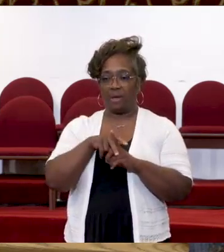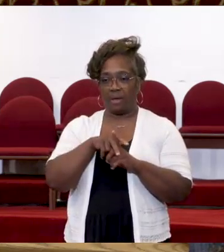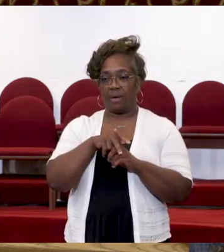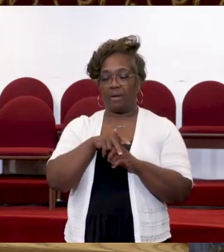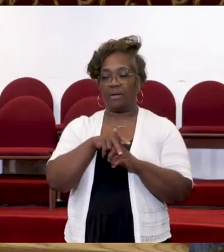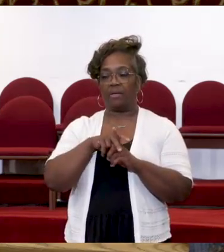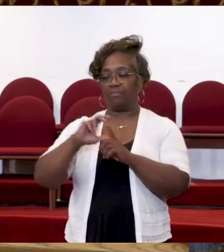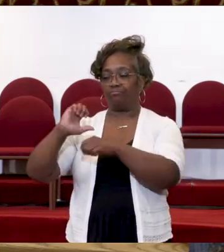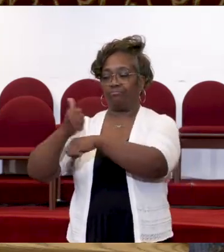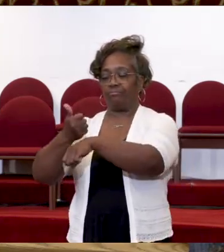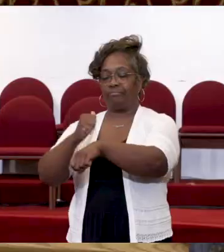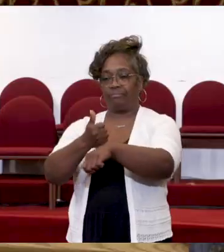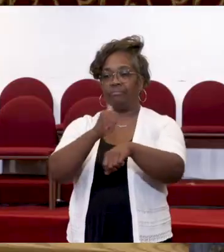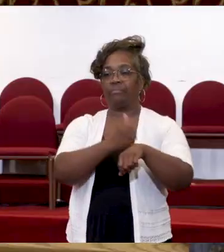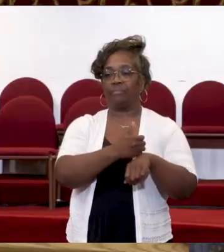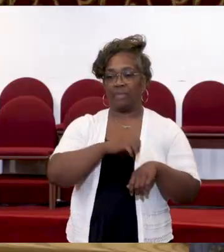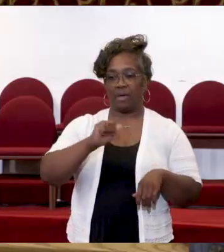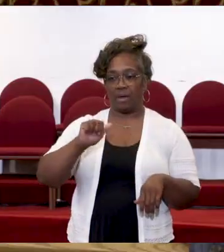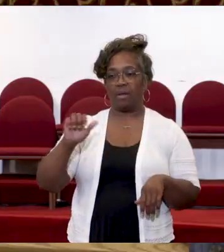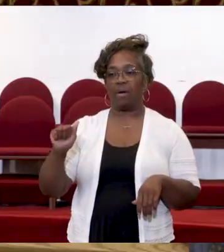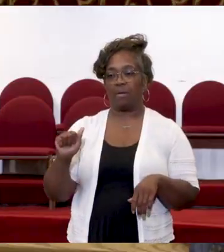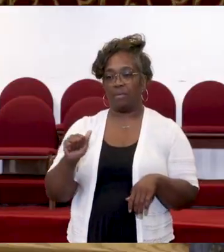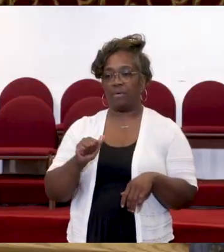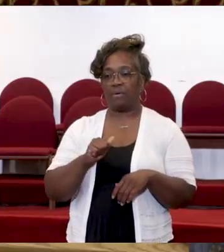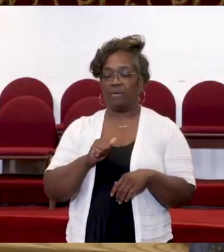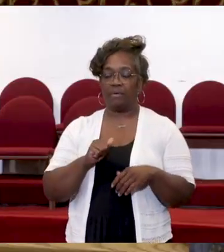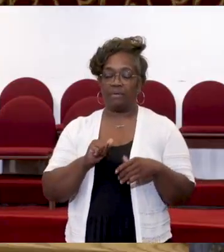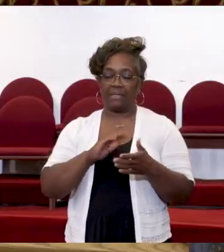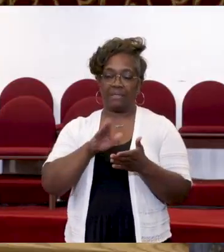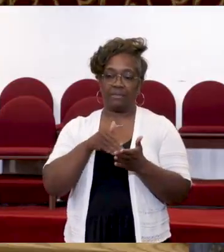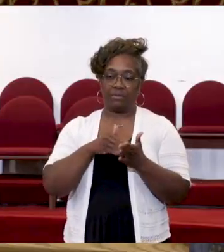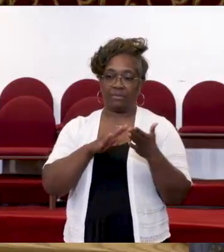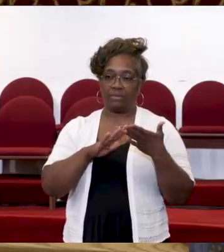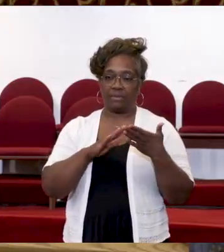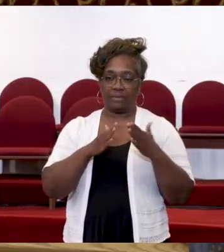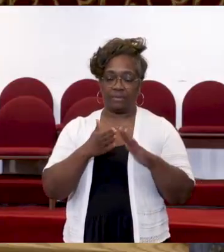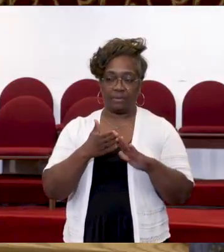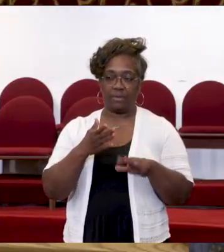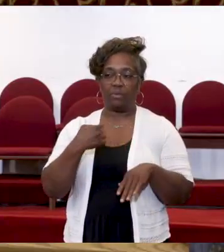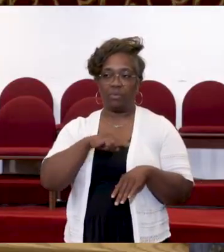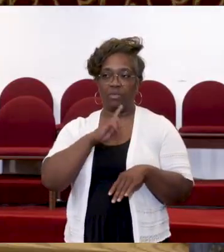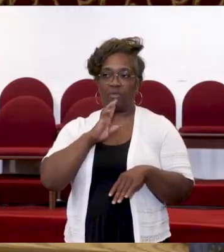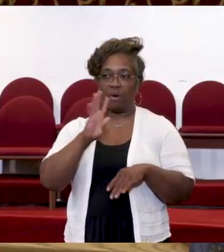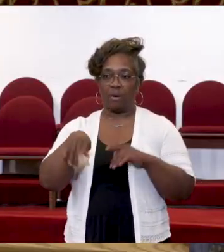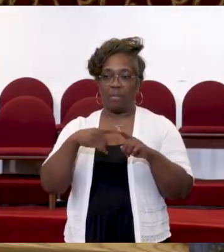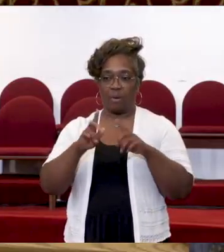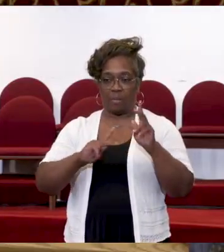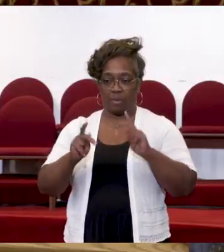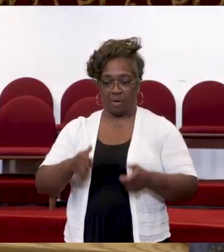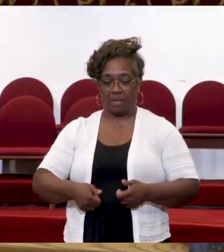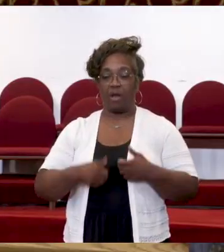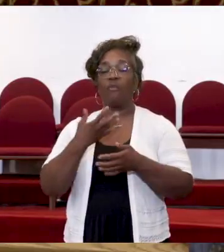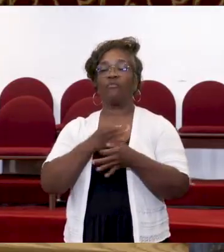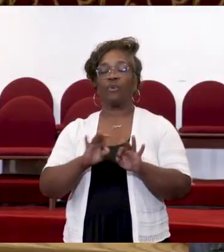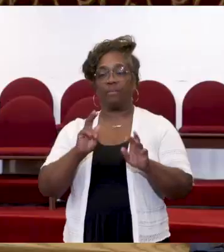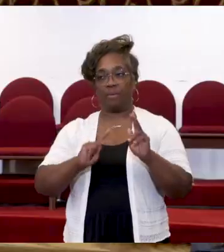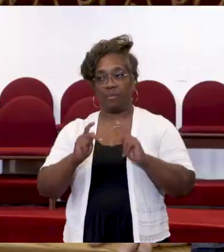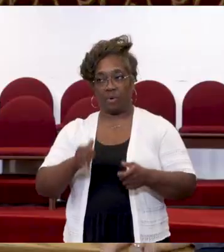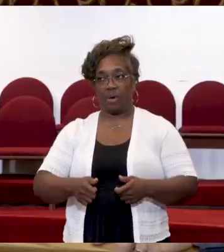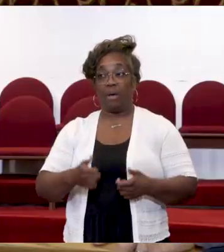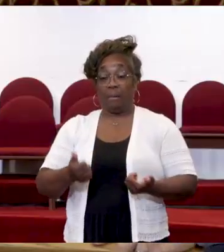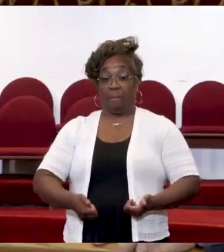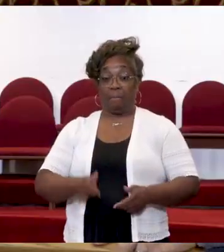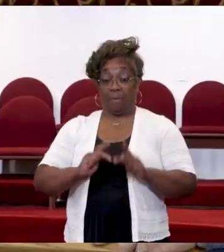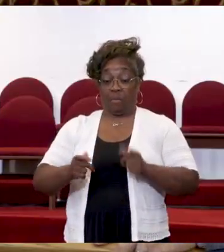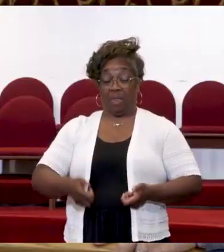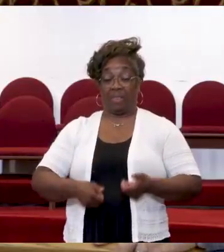centers that do that, and we do it for free. So when we talk about being a resident in the city of Detroit, it has its privileges, and this